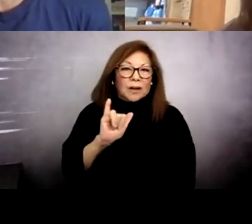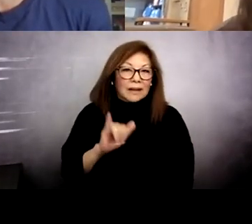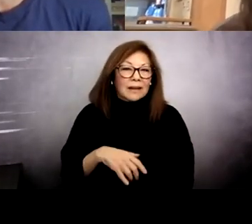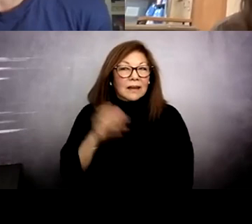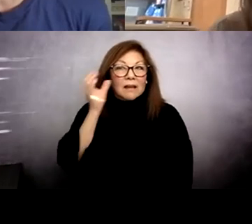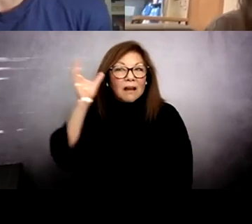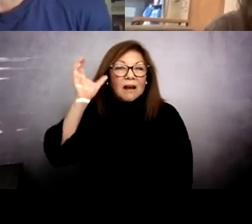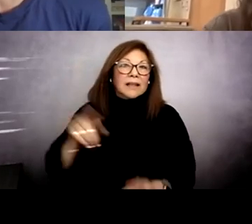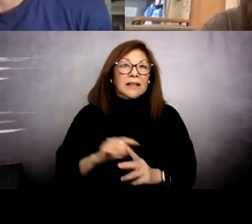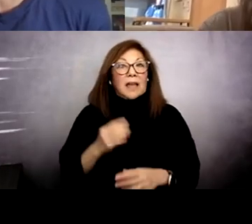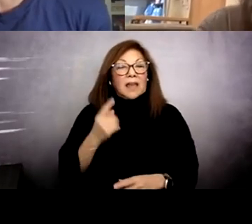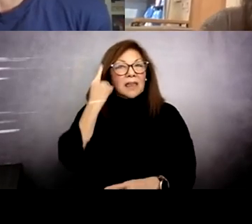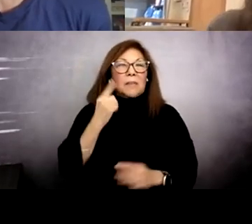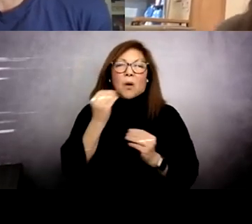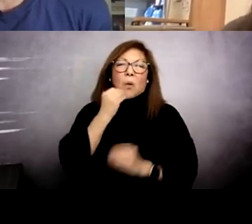of